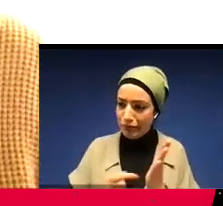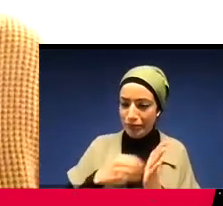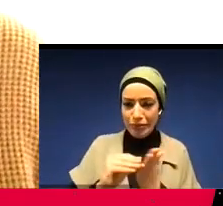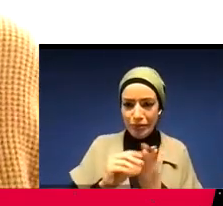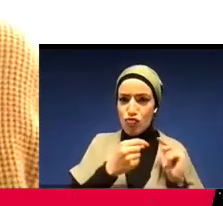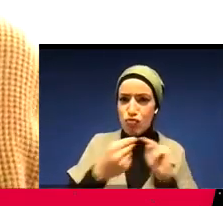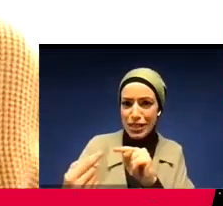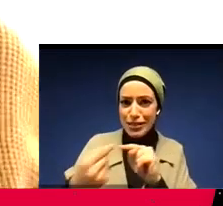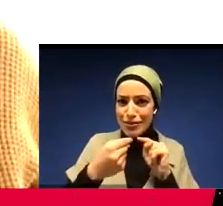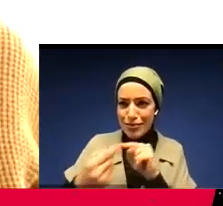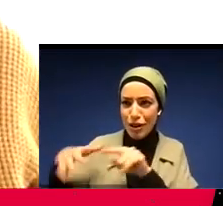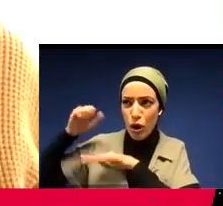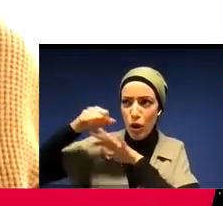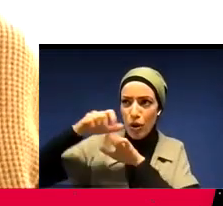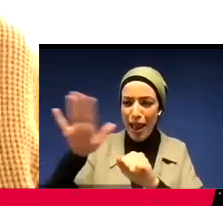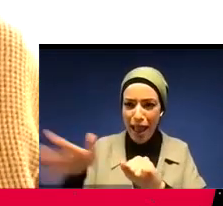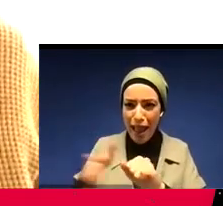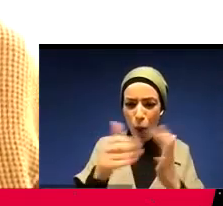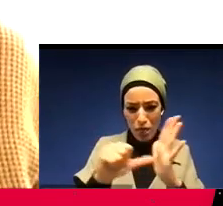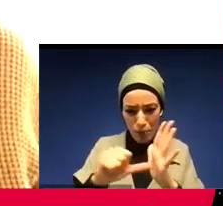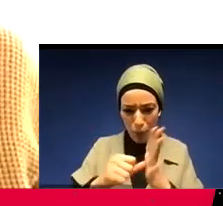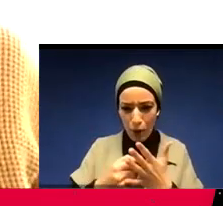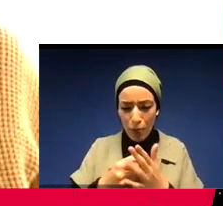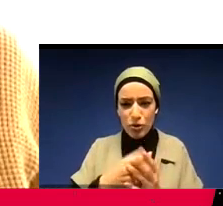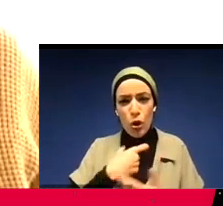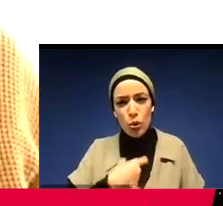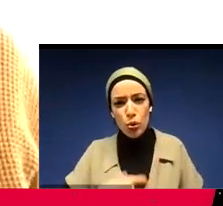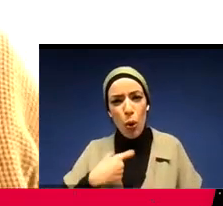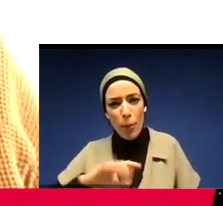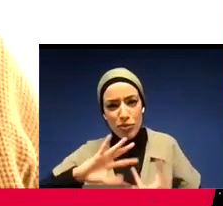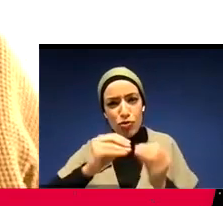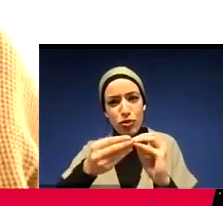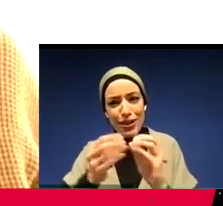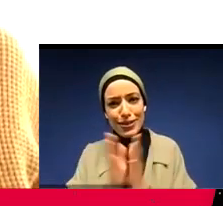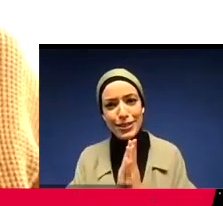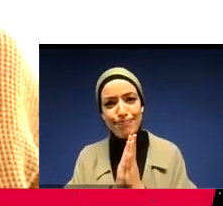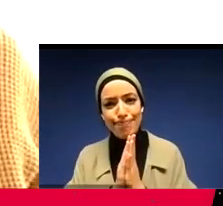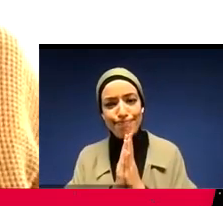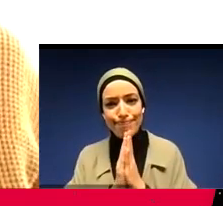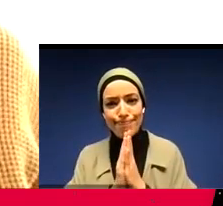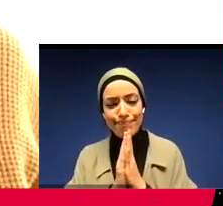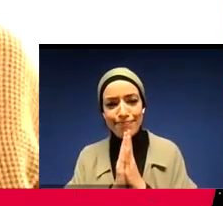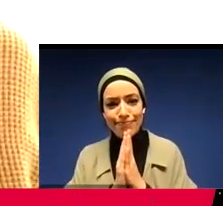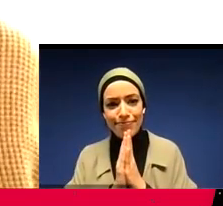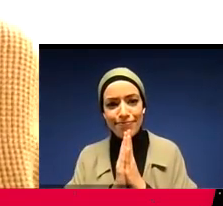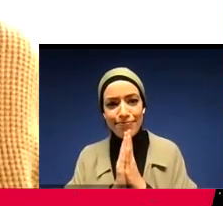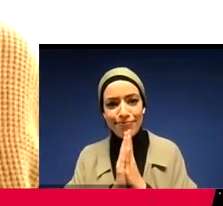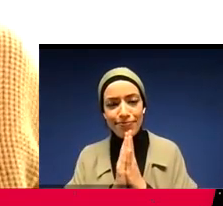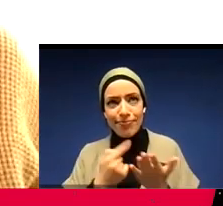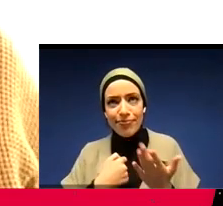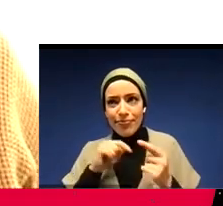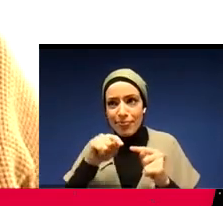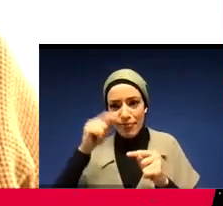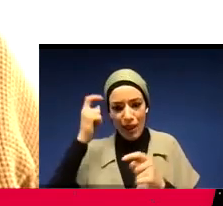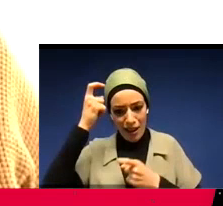like resisting colonialism, you know, like everything is completely man-made. And I feel like to me, that just kind of puts an idea in my